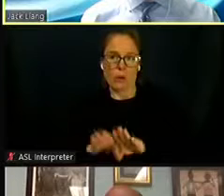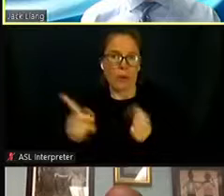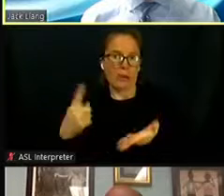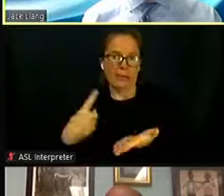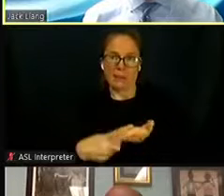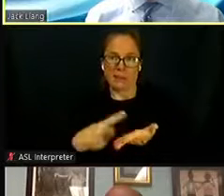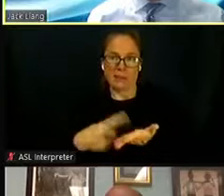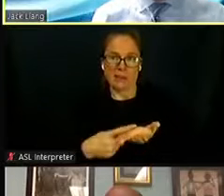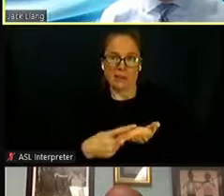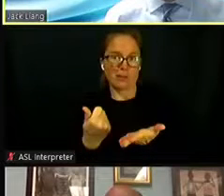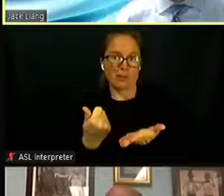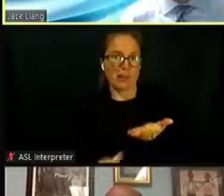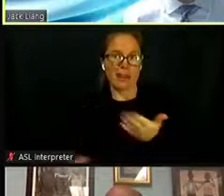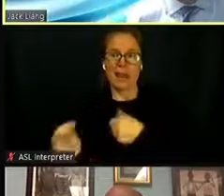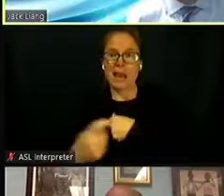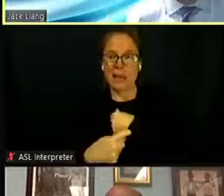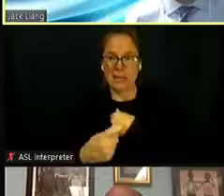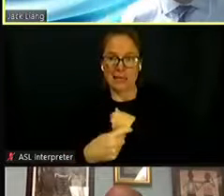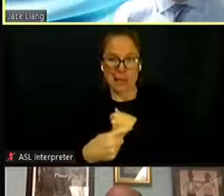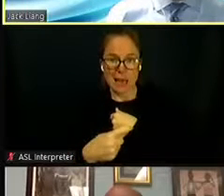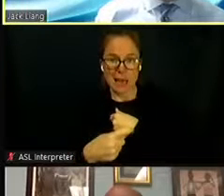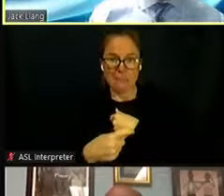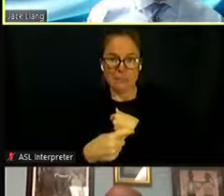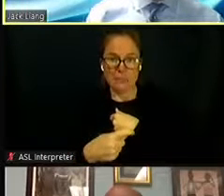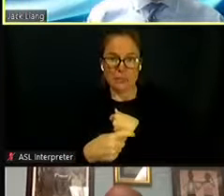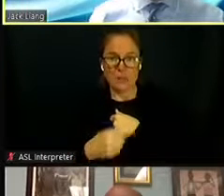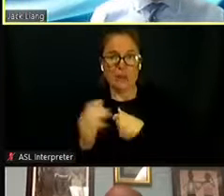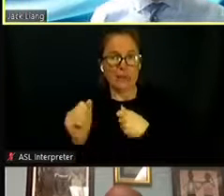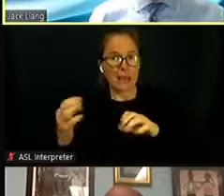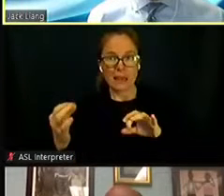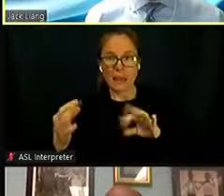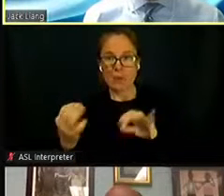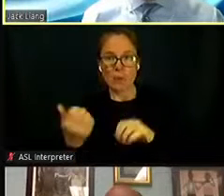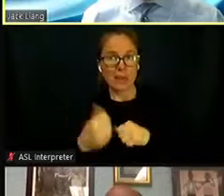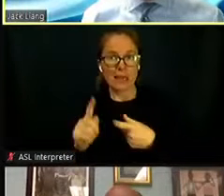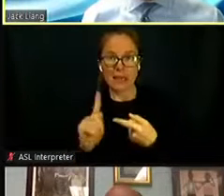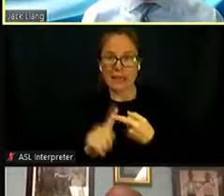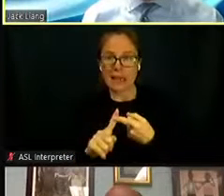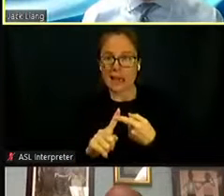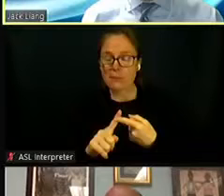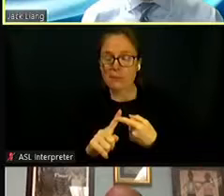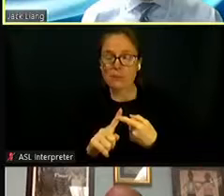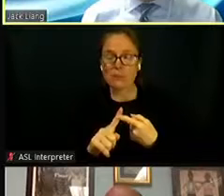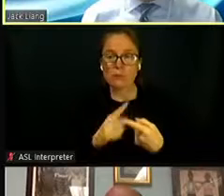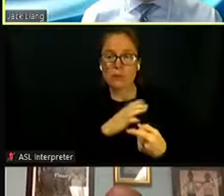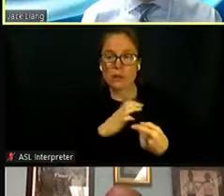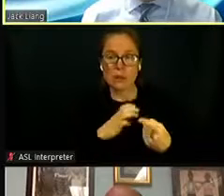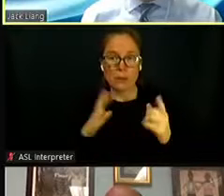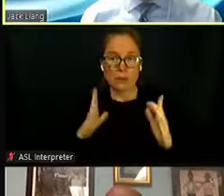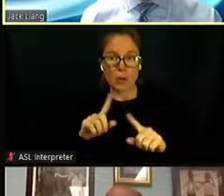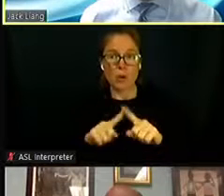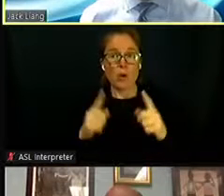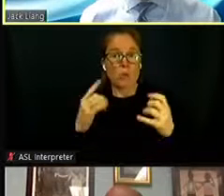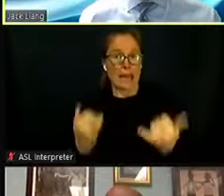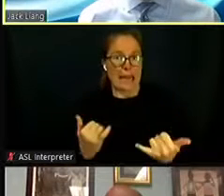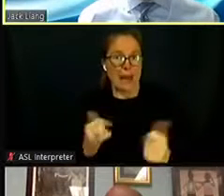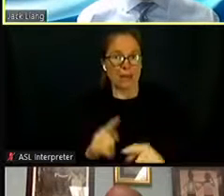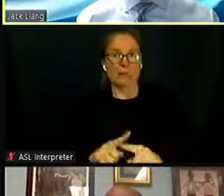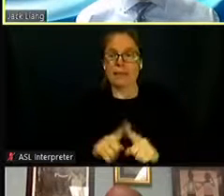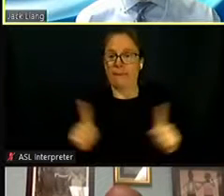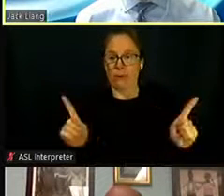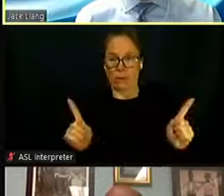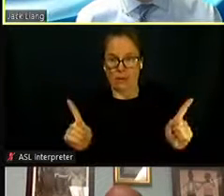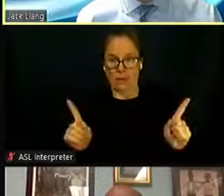As I mentioned, the input can be provided to county commissioners. But right now at this session, that's not what we're trying to